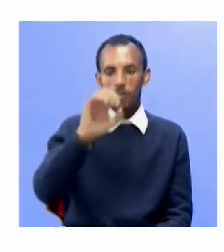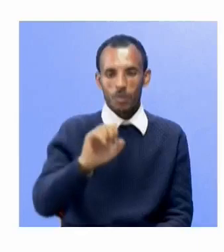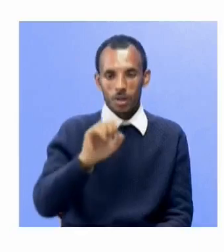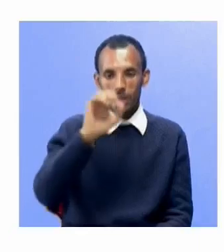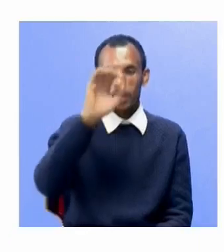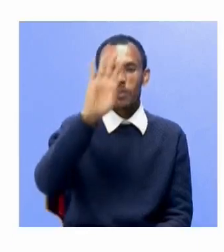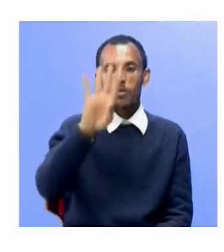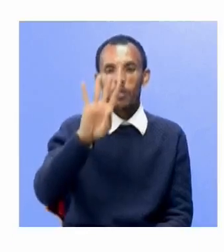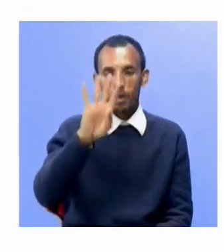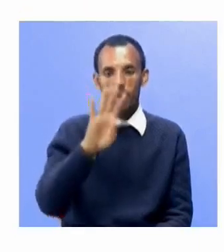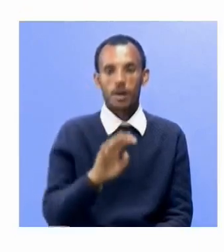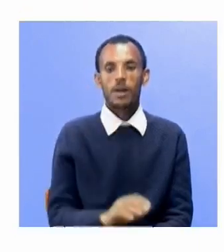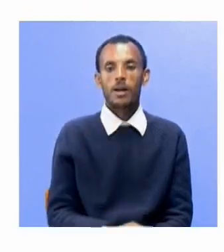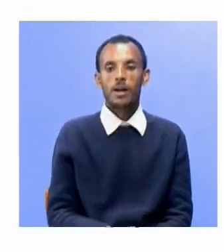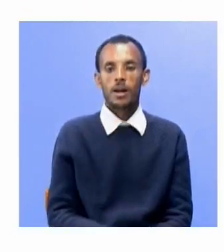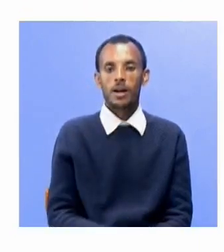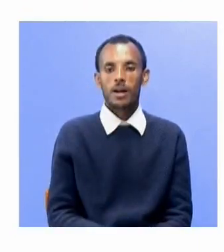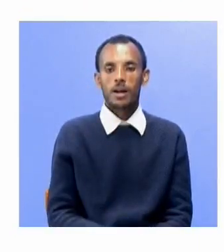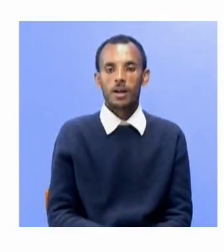44,